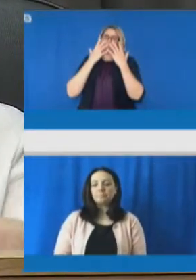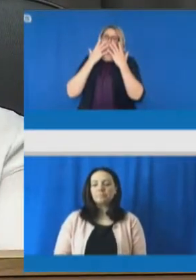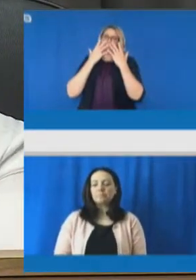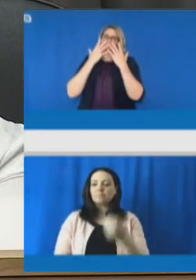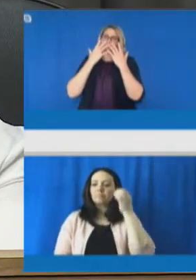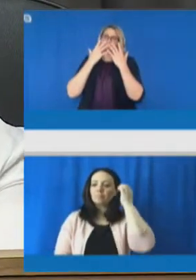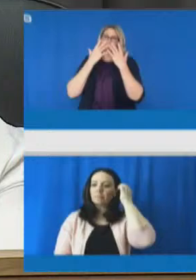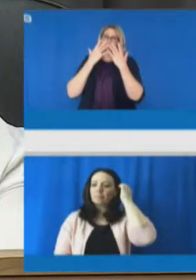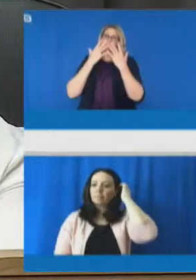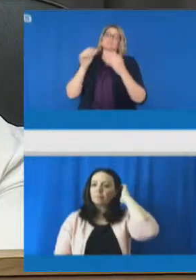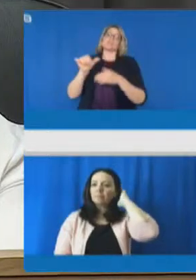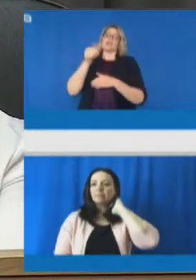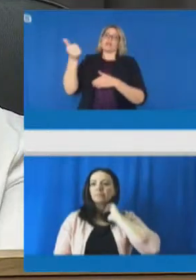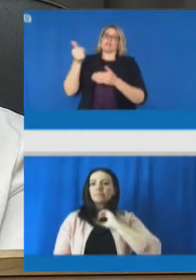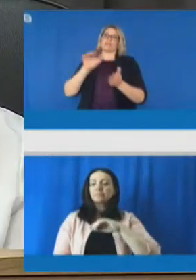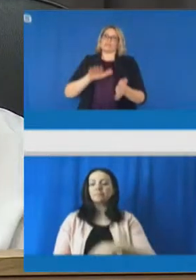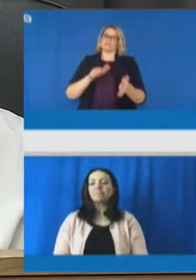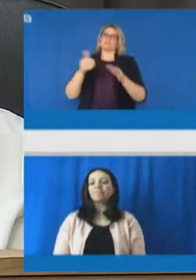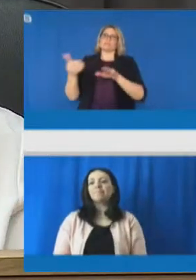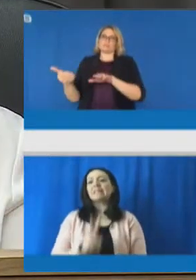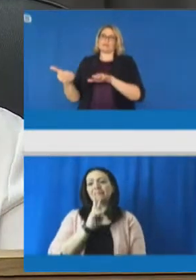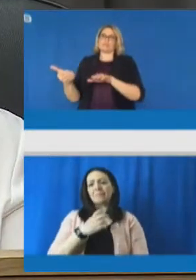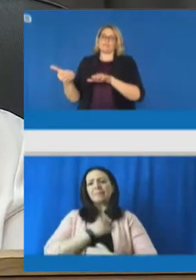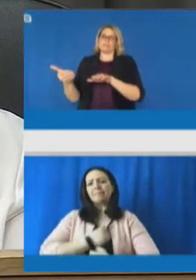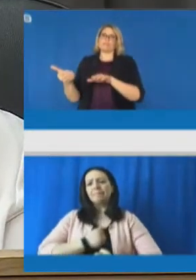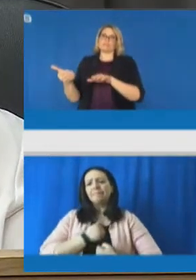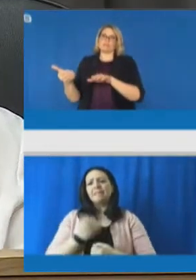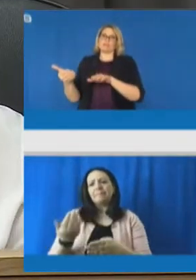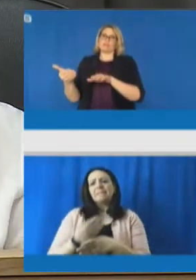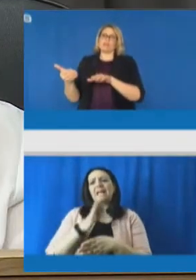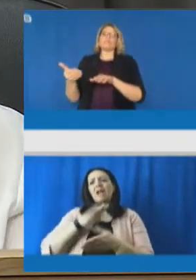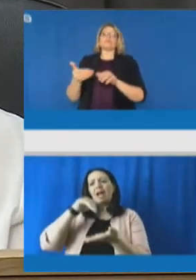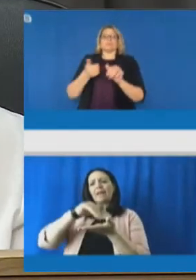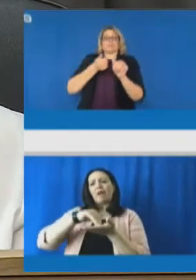As Dr. Russell has said, more vaccines are coming.